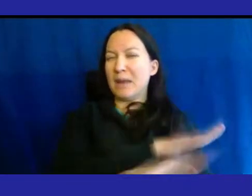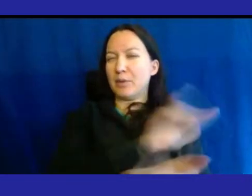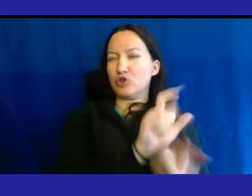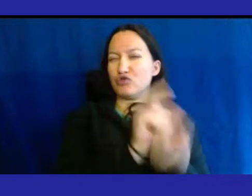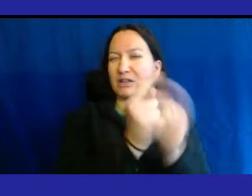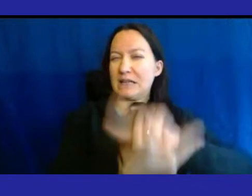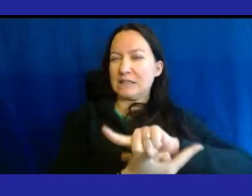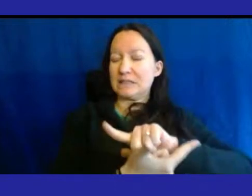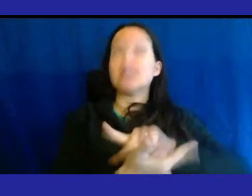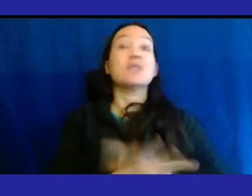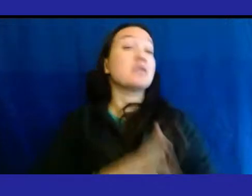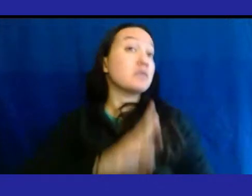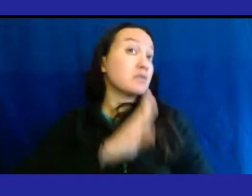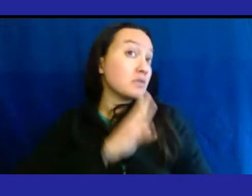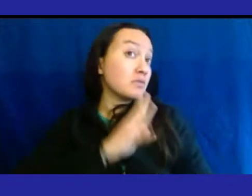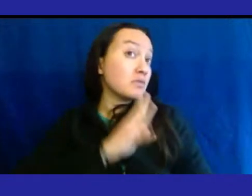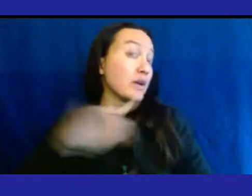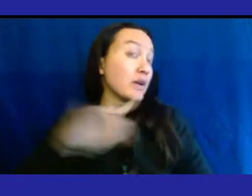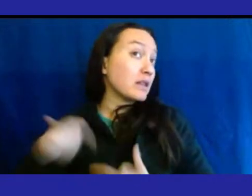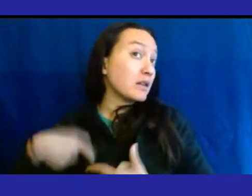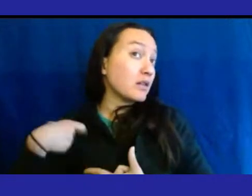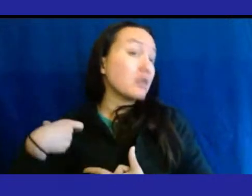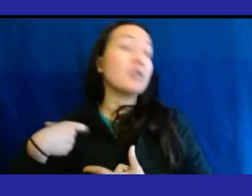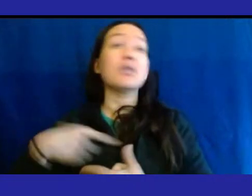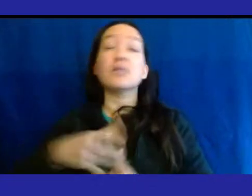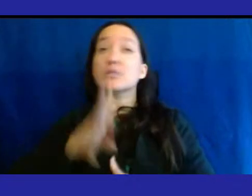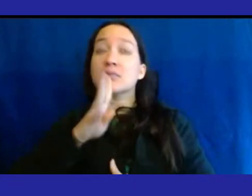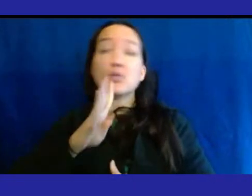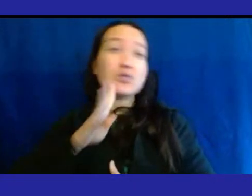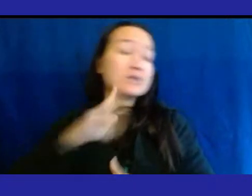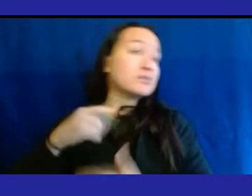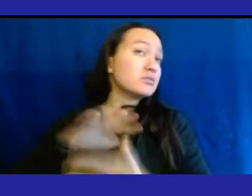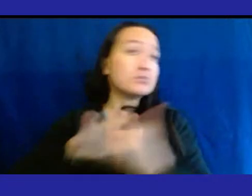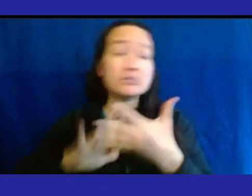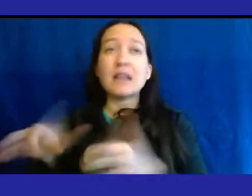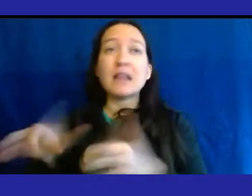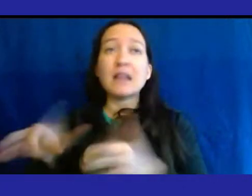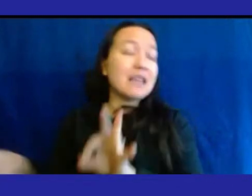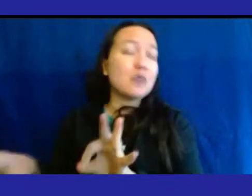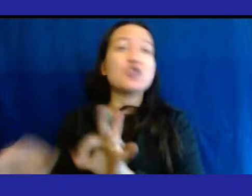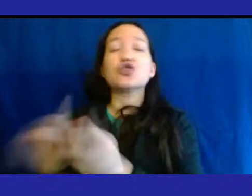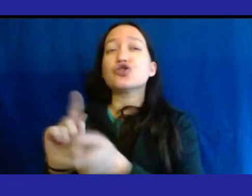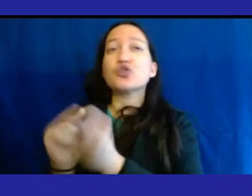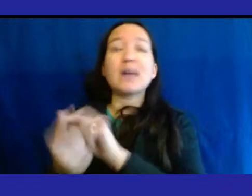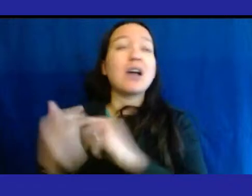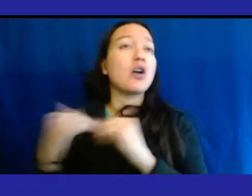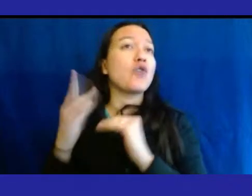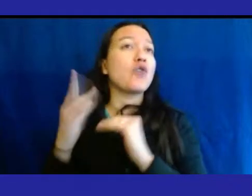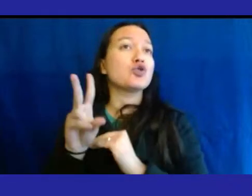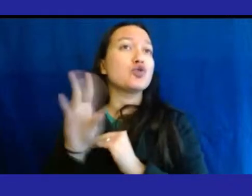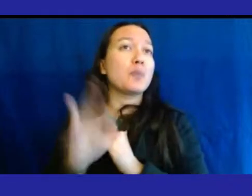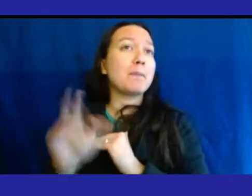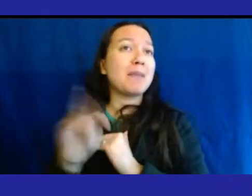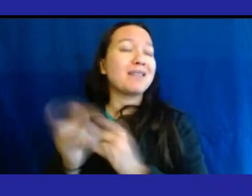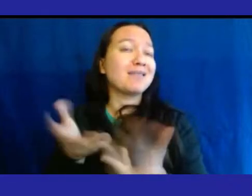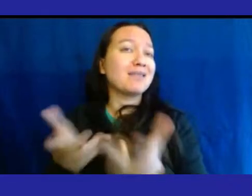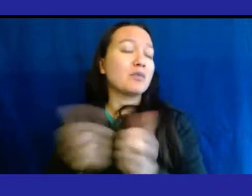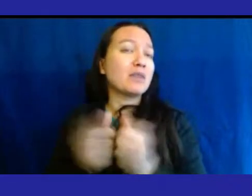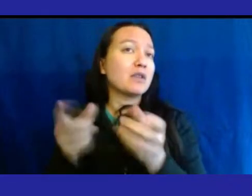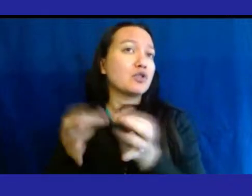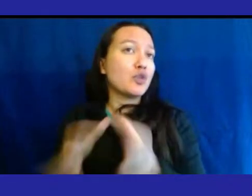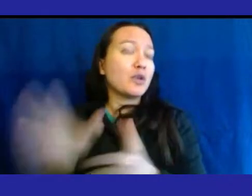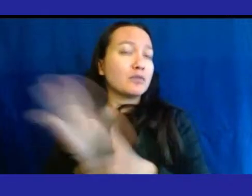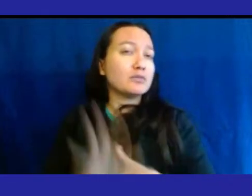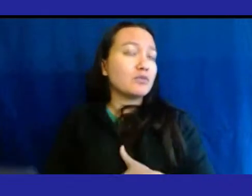about spoken language interpretations, we had over 2 million interactions with interpreters provided across the